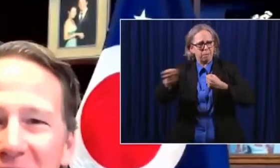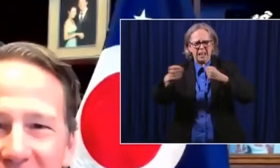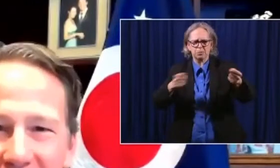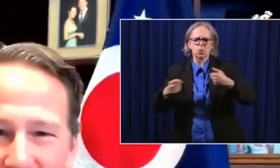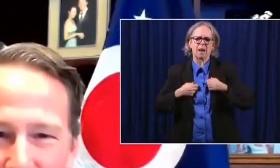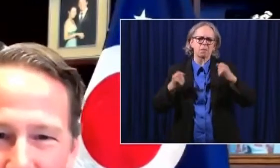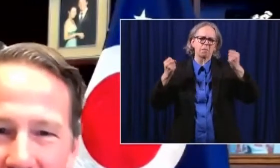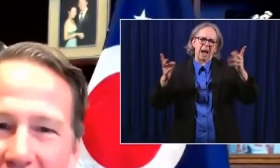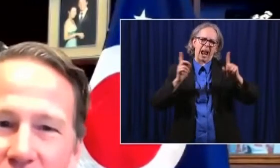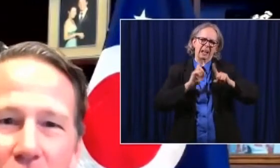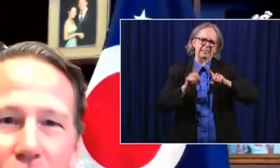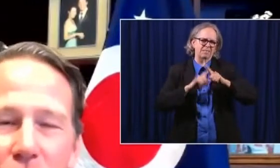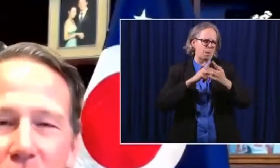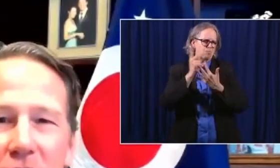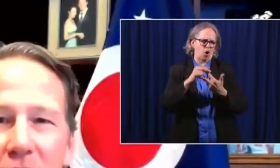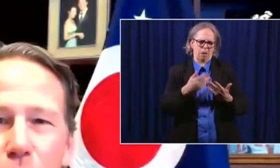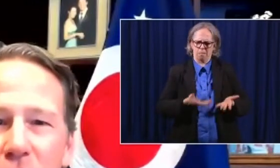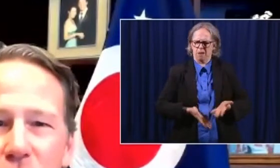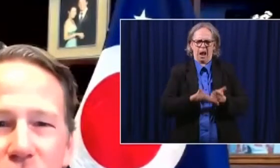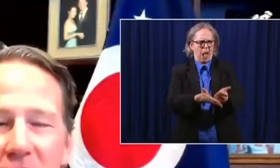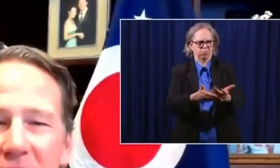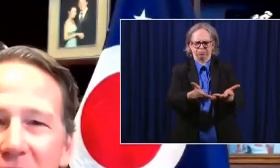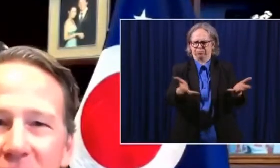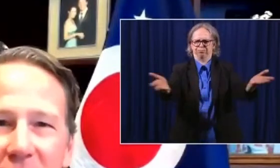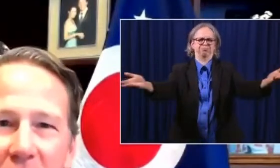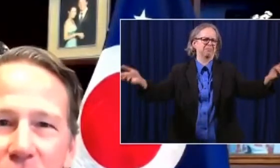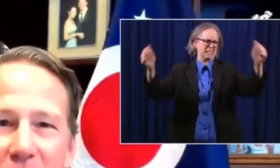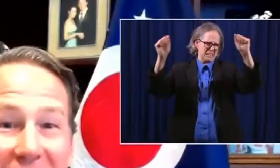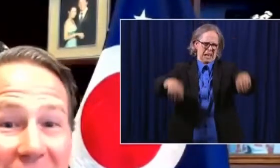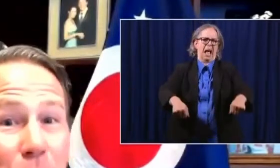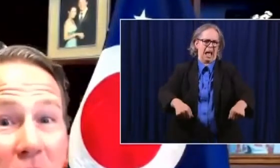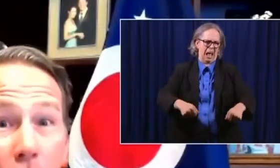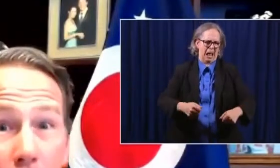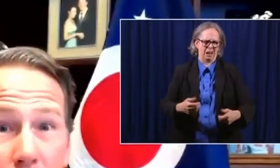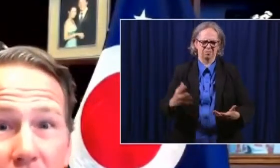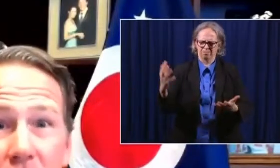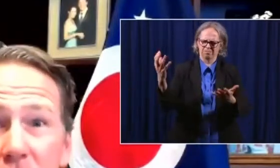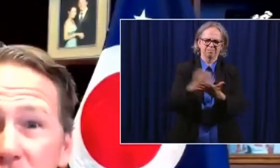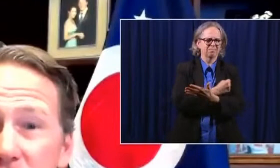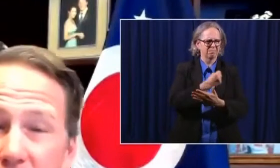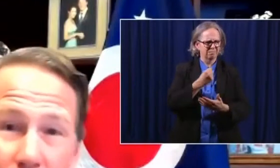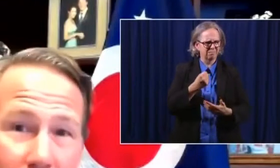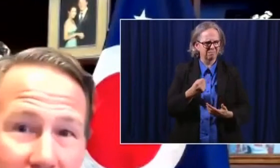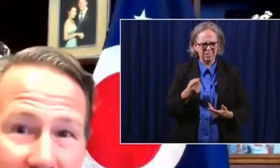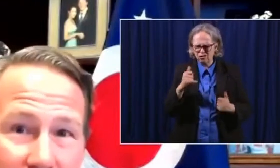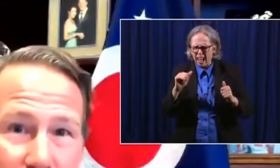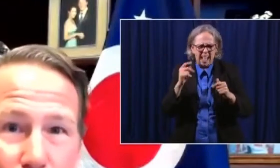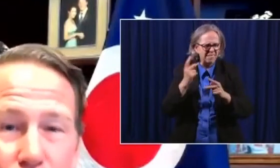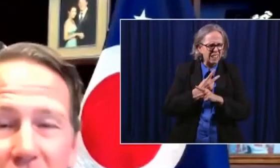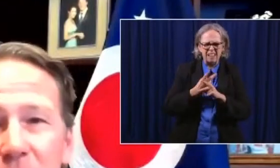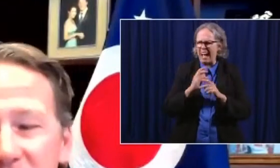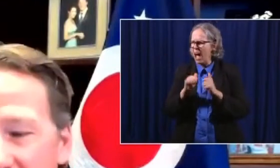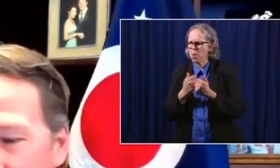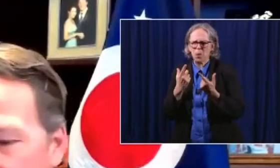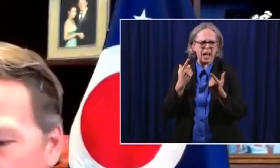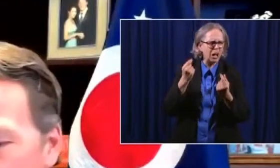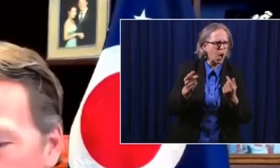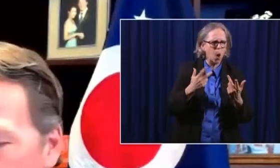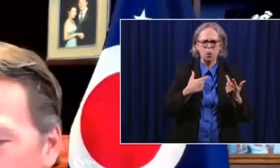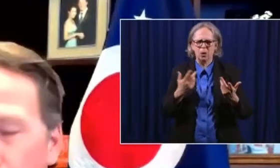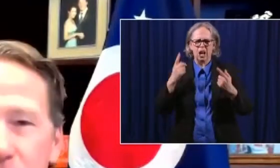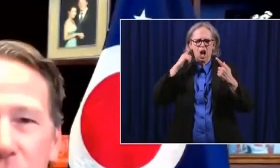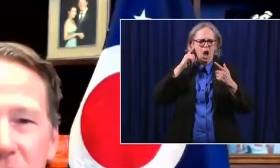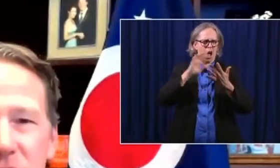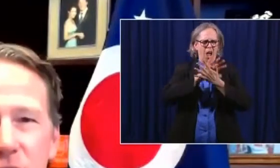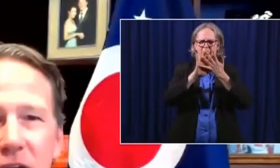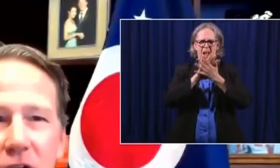so we want to make it easy for you. I know that when you're trying to navigate government, it can be hard. You hear all of these different programs named.